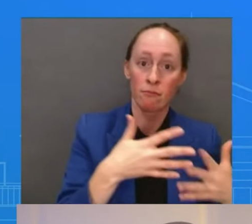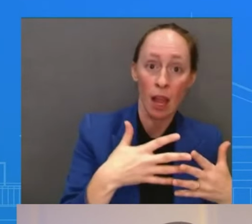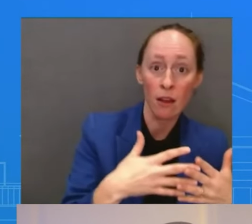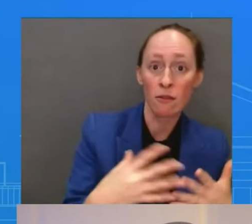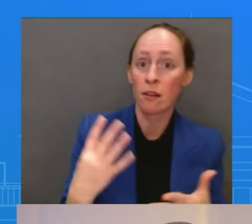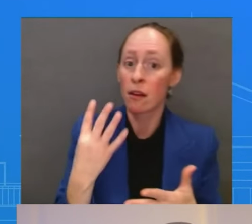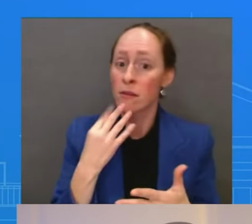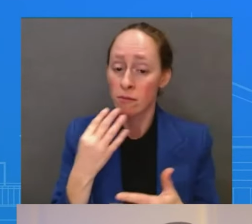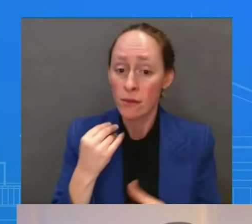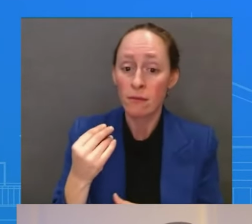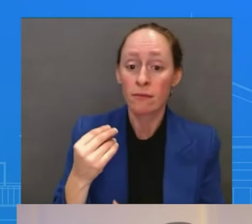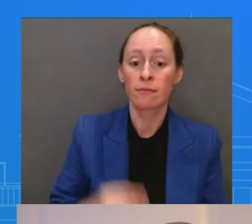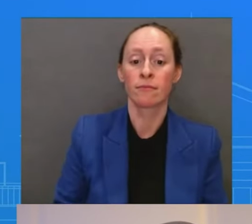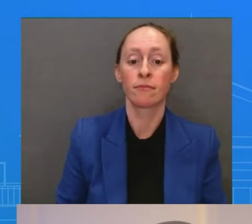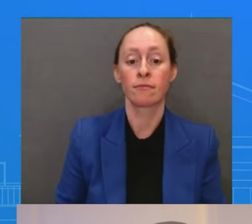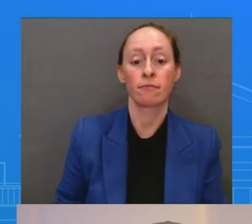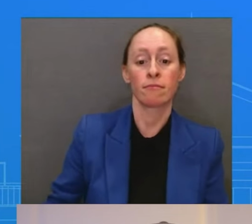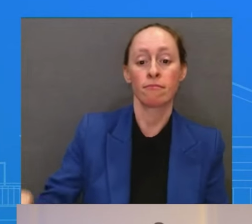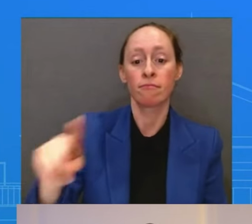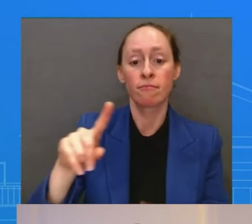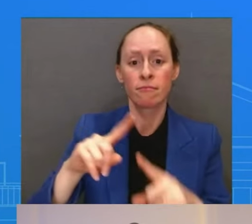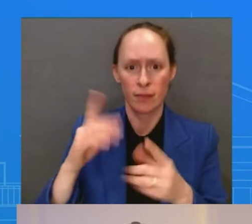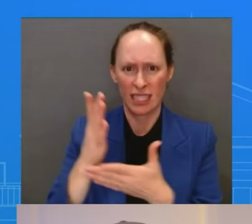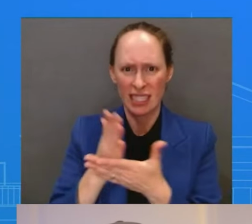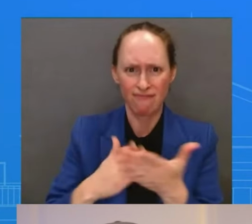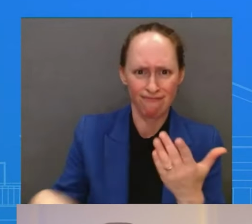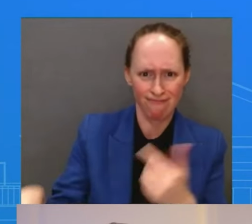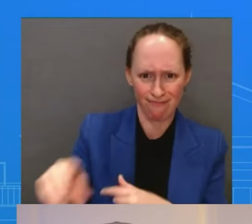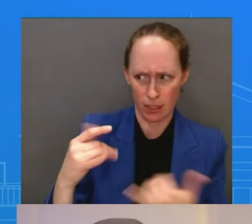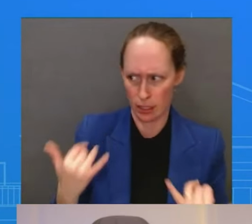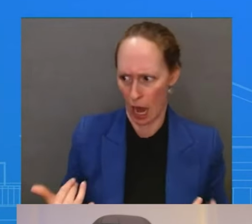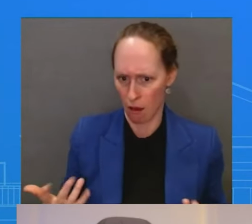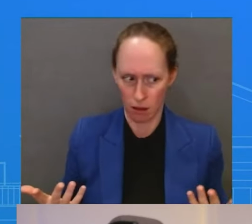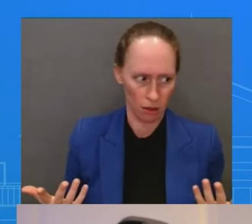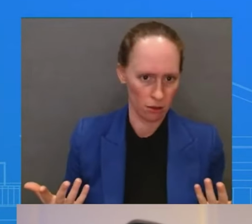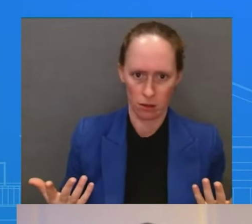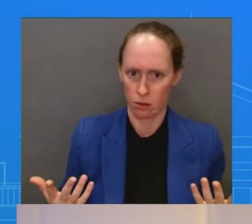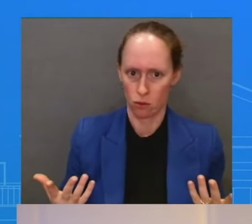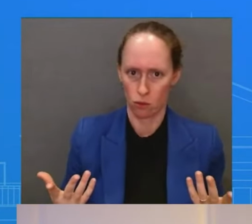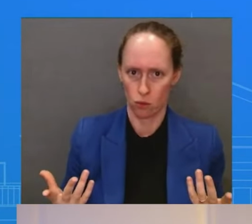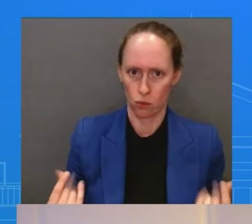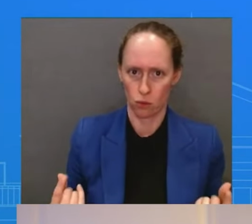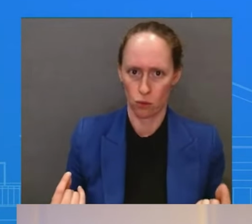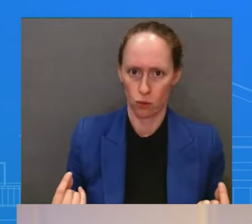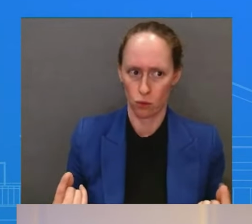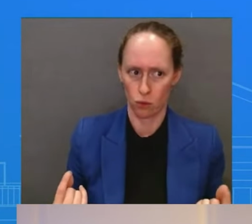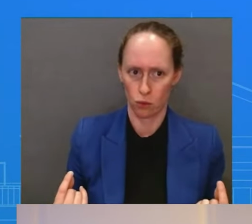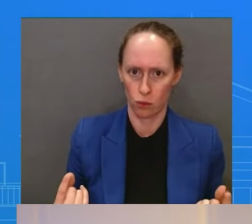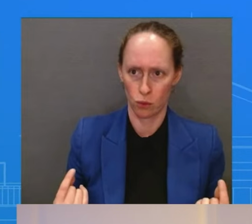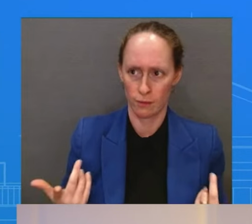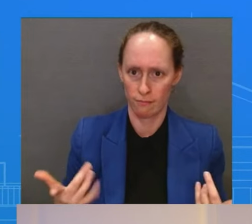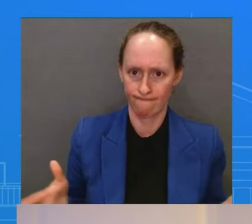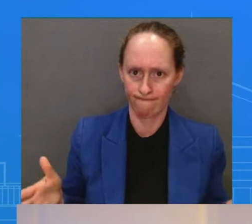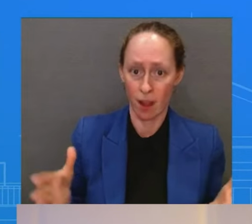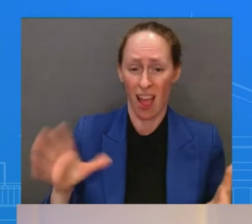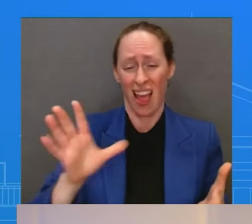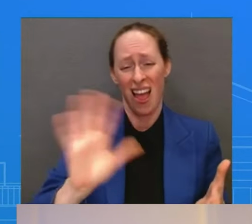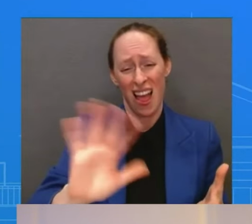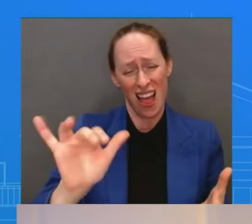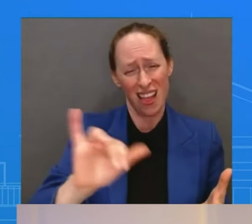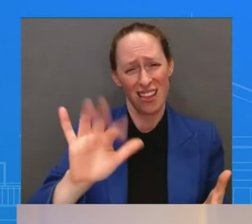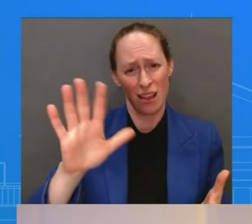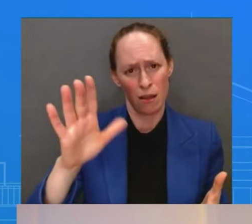about how they're going to handle those smaller populations. We also have to be respectful of the needs and the desires of Americans who live there.